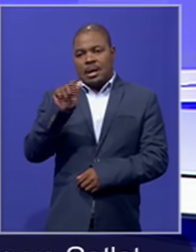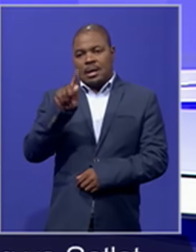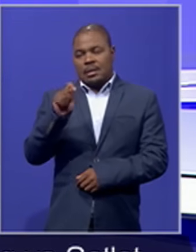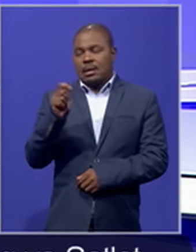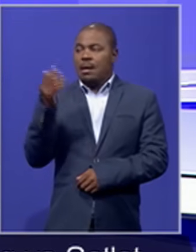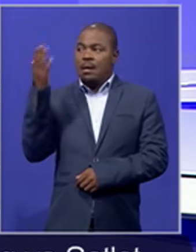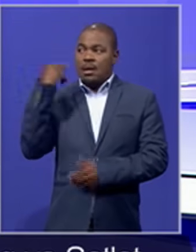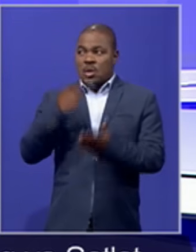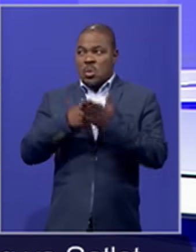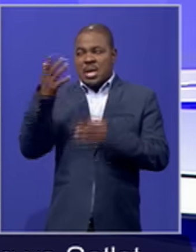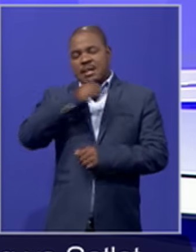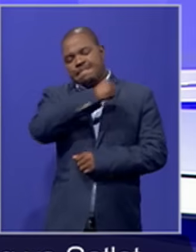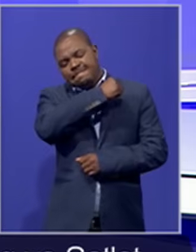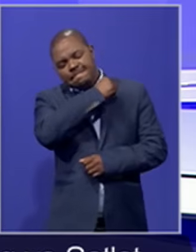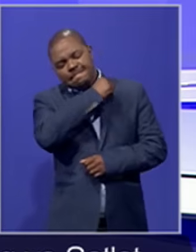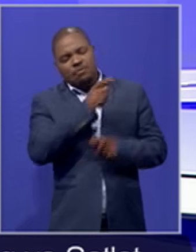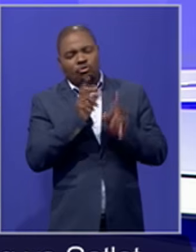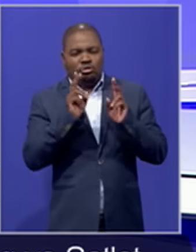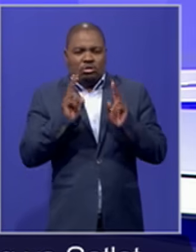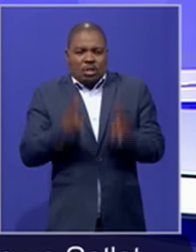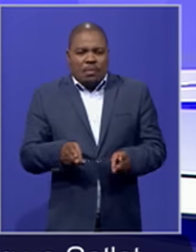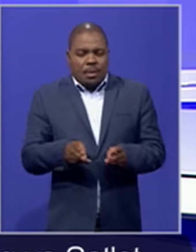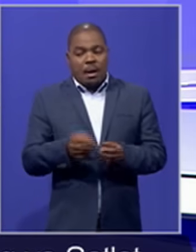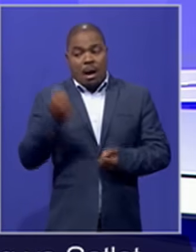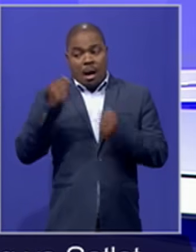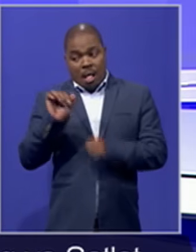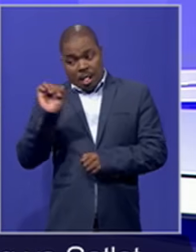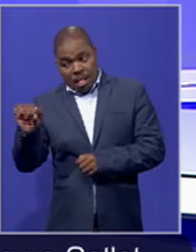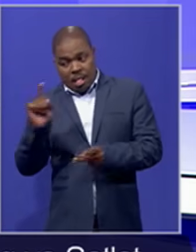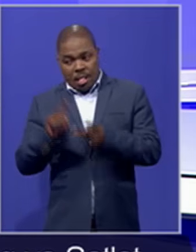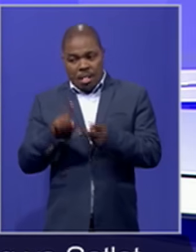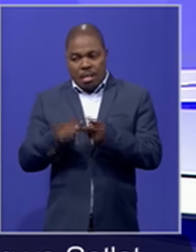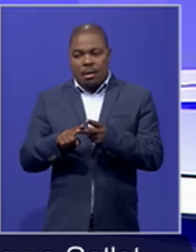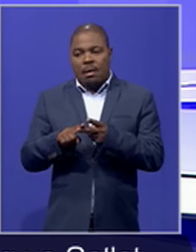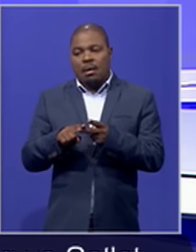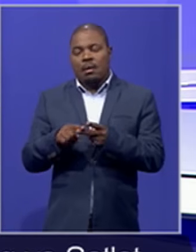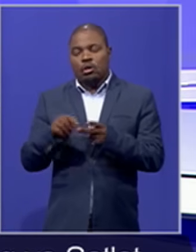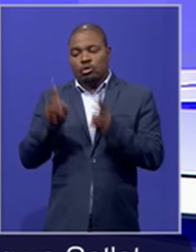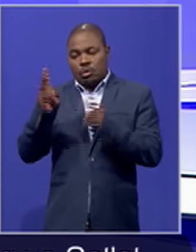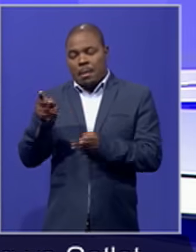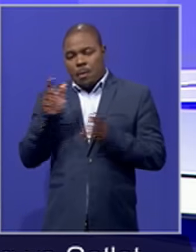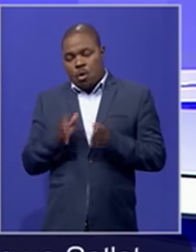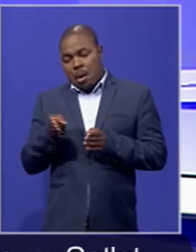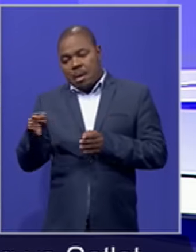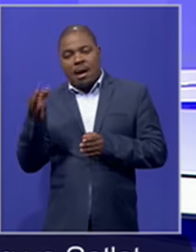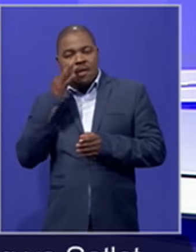yeo e fetilego. Setopo sa gagwe le sefatanaga di hweditšwe di tlogetšwe go la Atteridgeville.